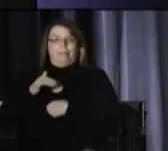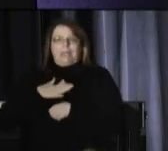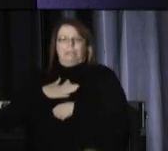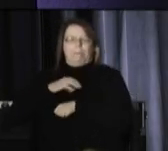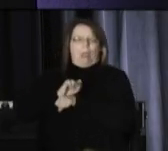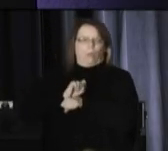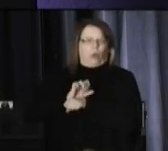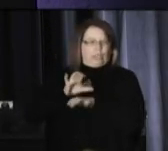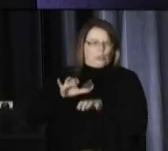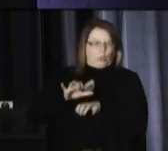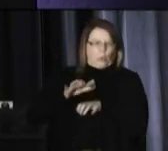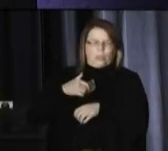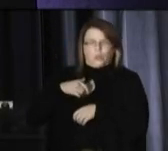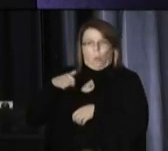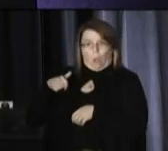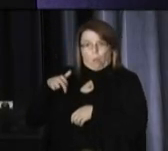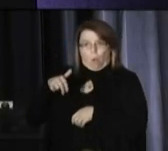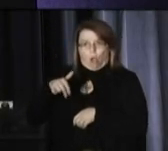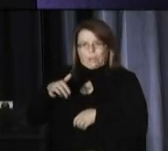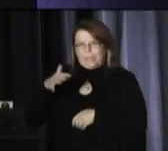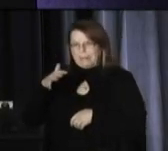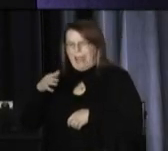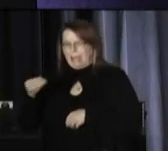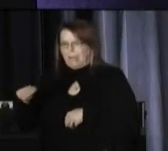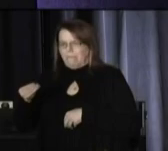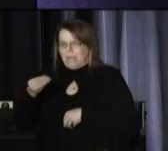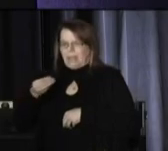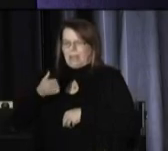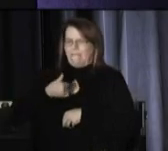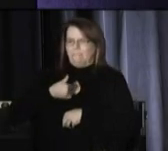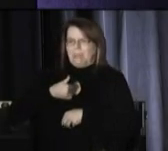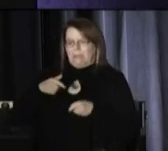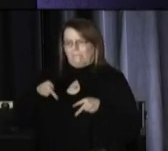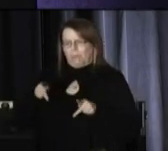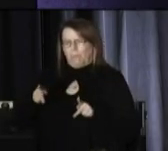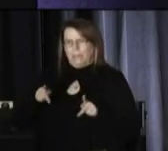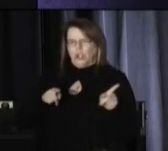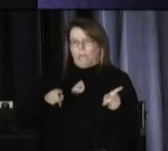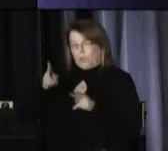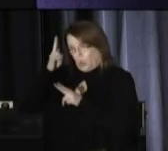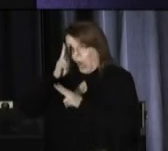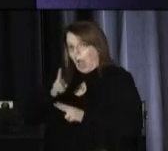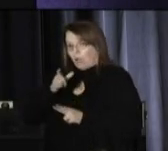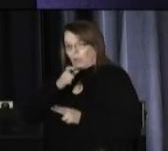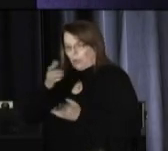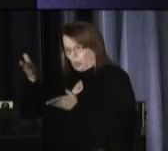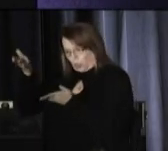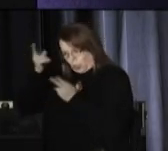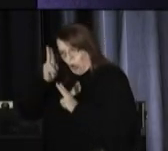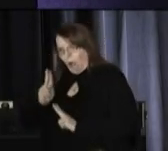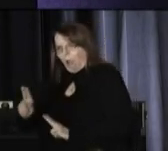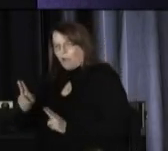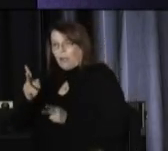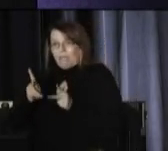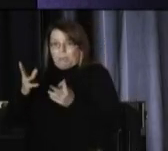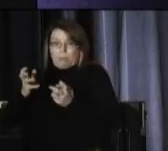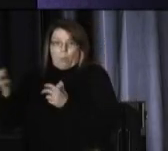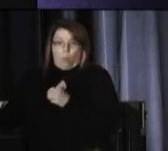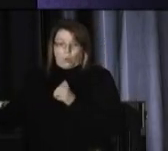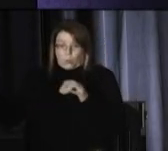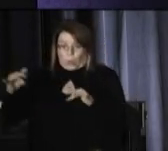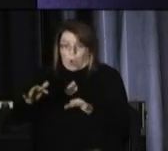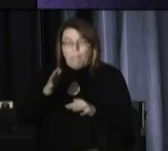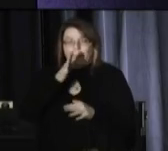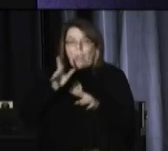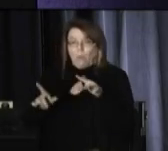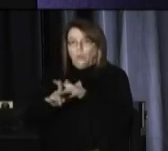doing. And so I walk in kind of giving myself the permission of like, you're honoring who you're honoring. And like, if people want to come, they're going to show up.